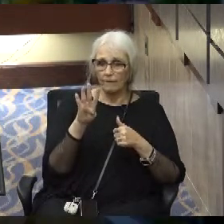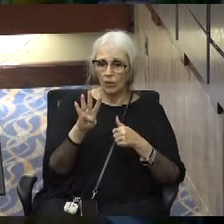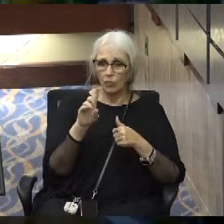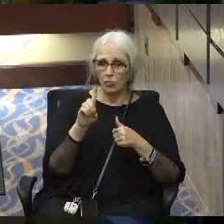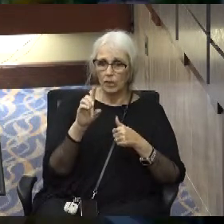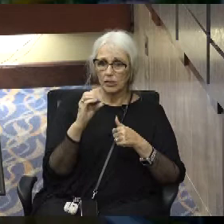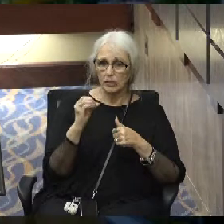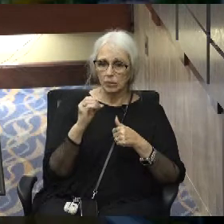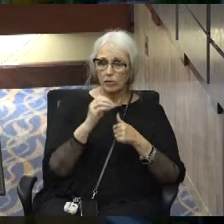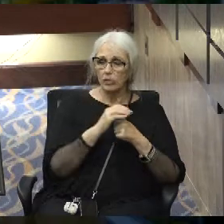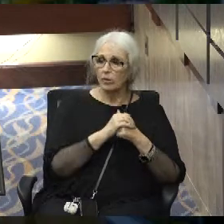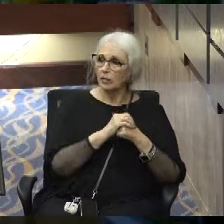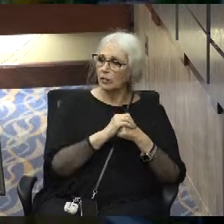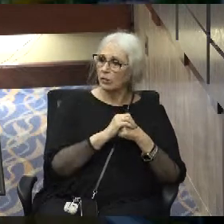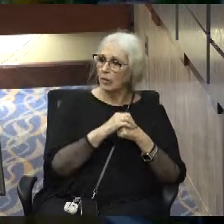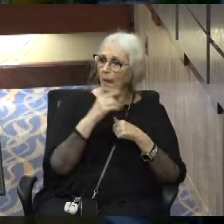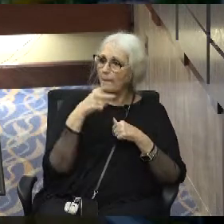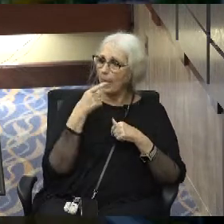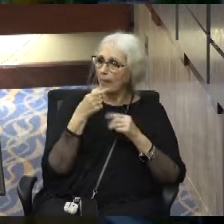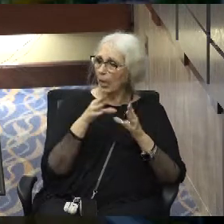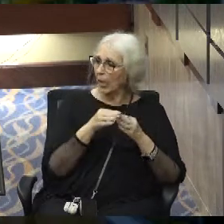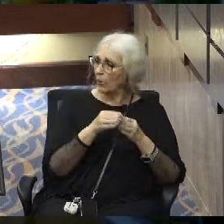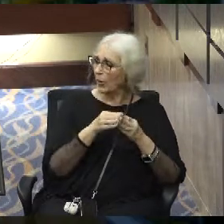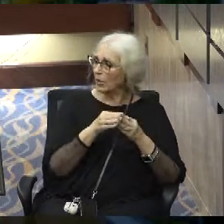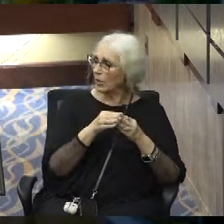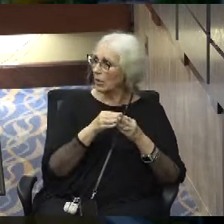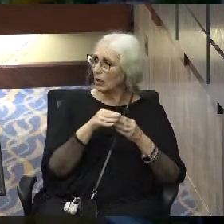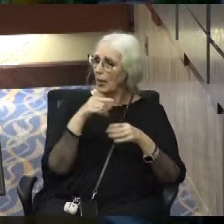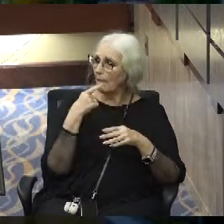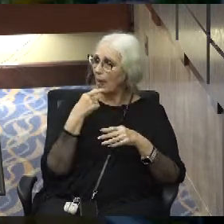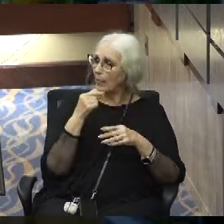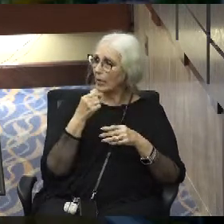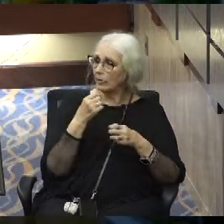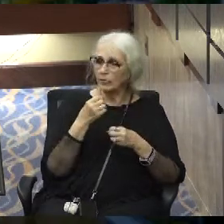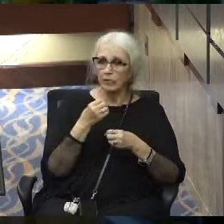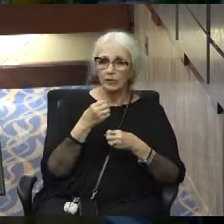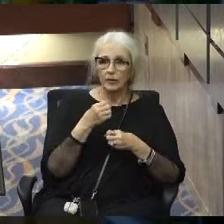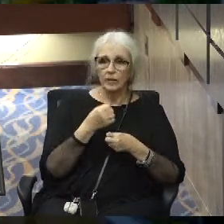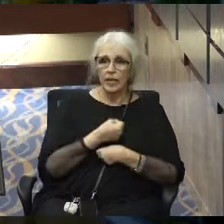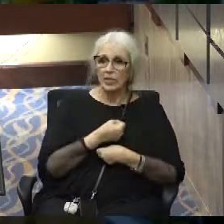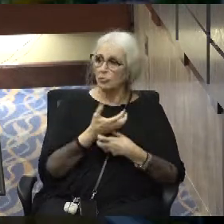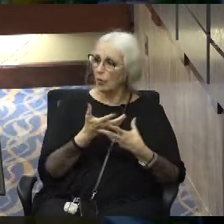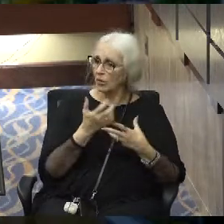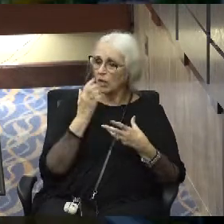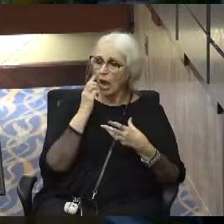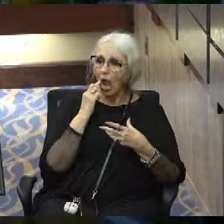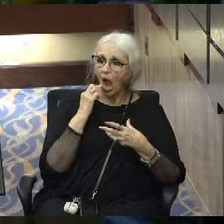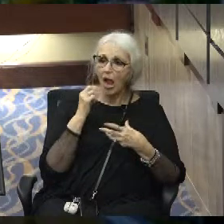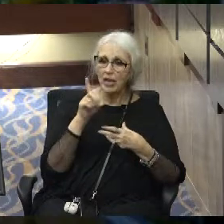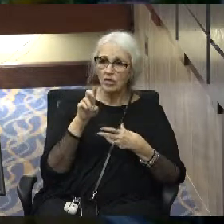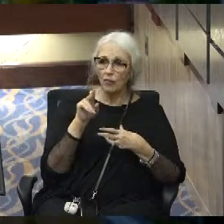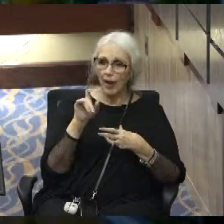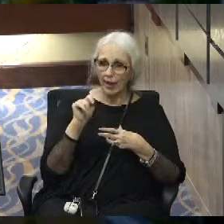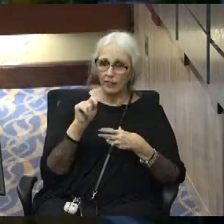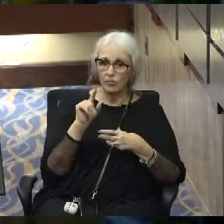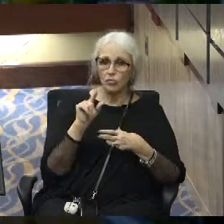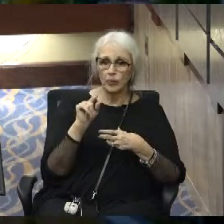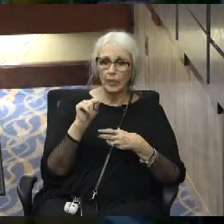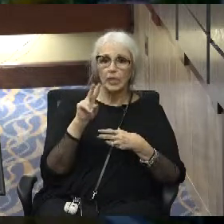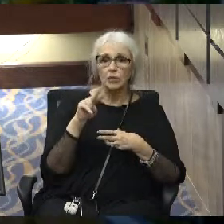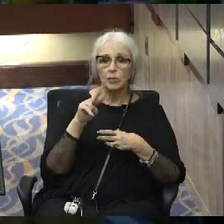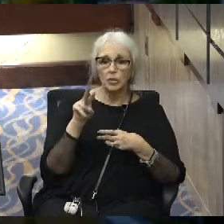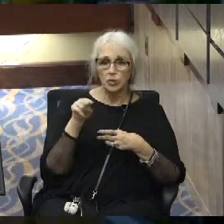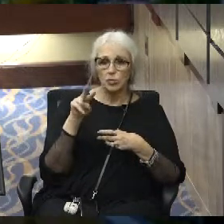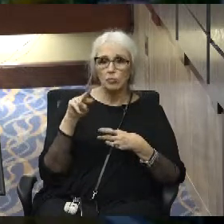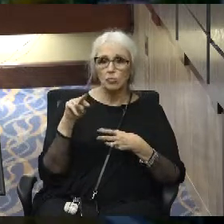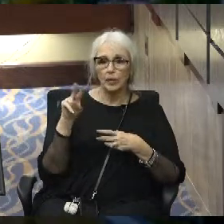2022-410, and it is our annual public hearing to receive public input on the draft, excuse me, draft 2022-2023